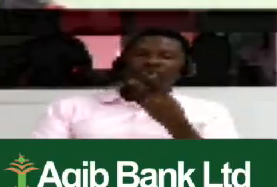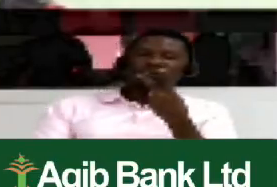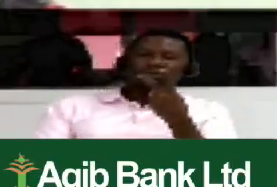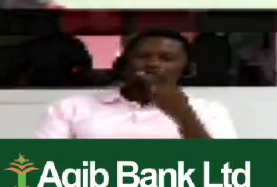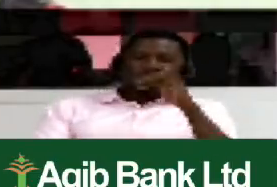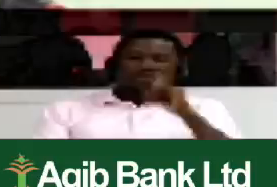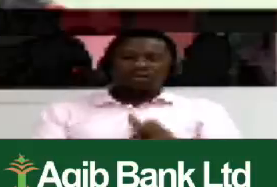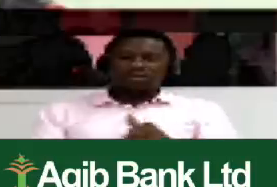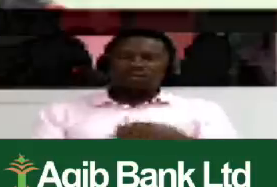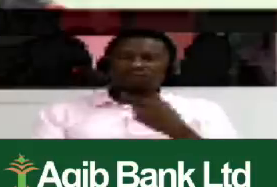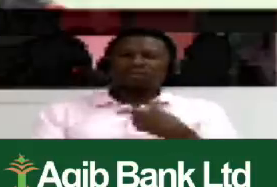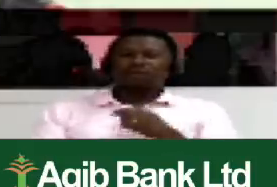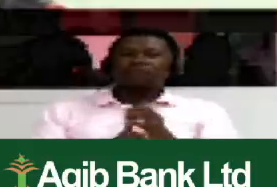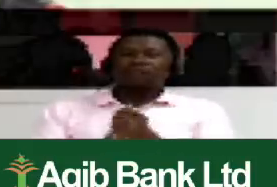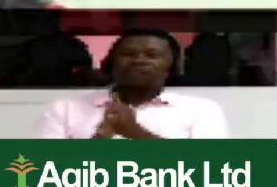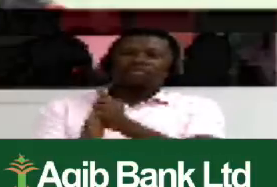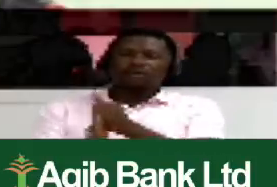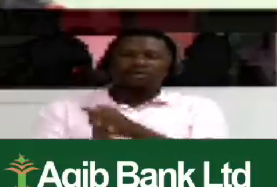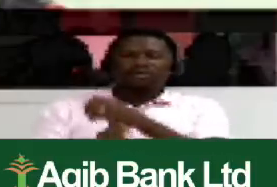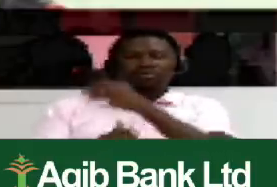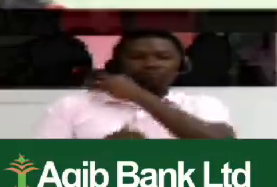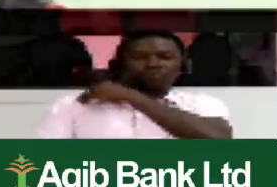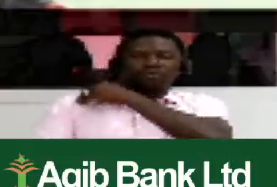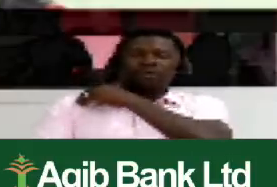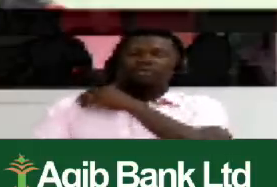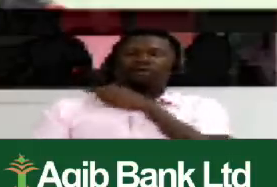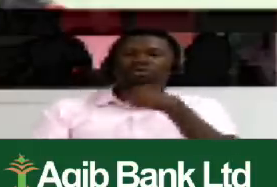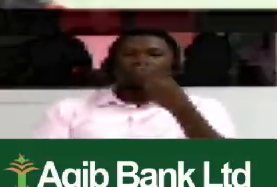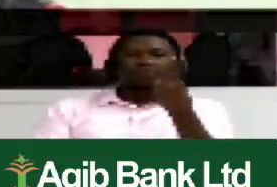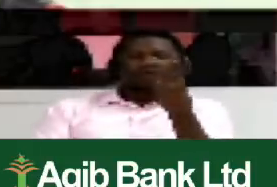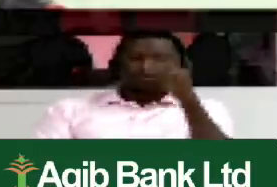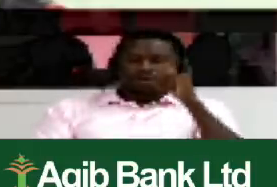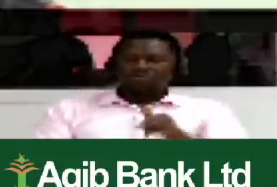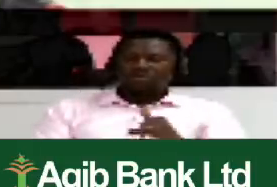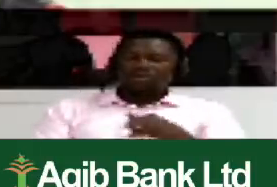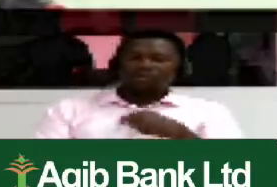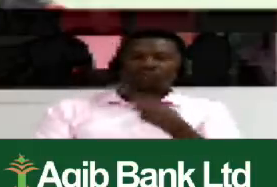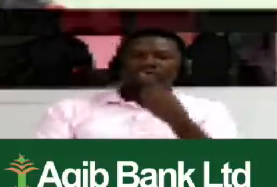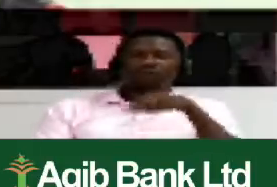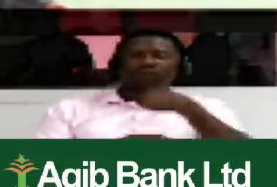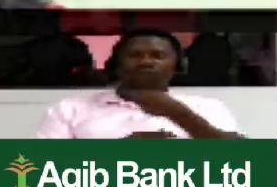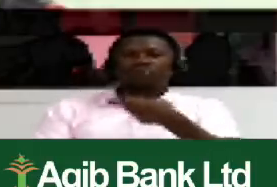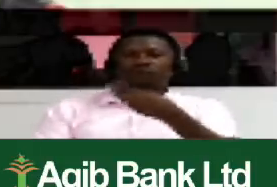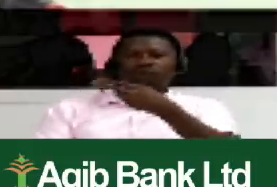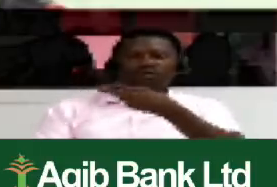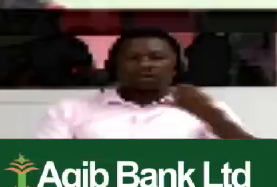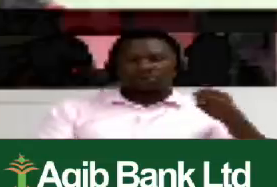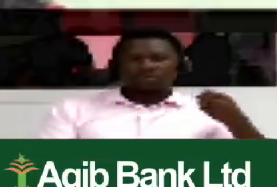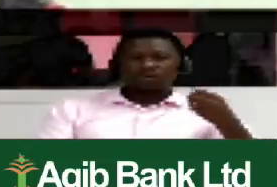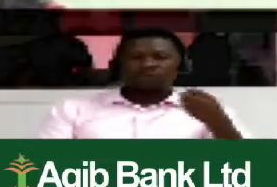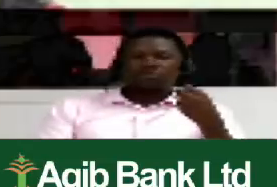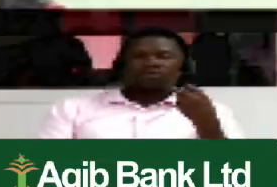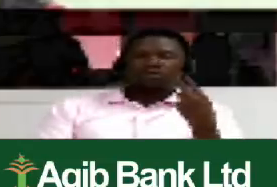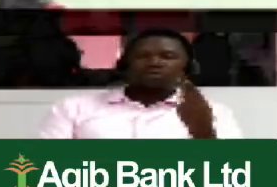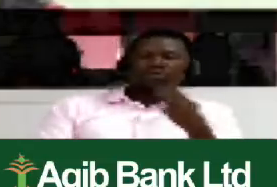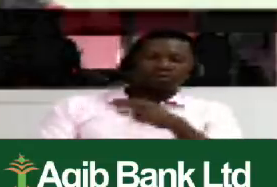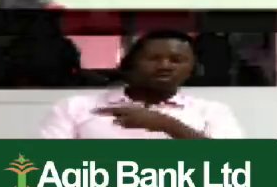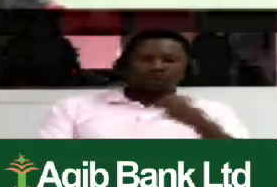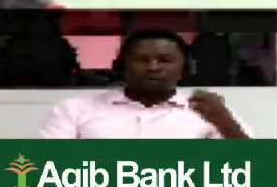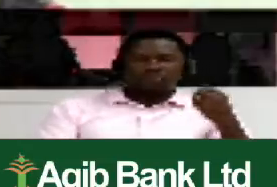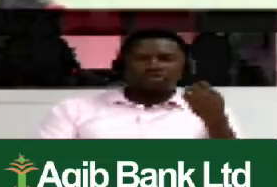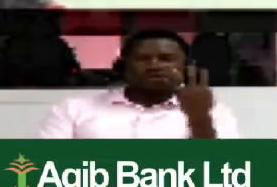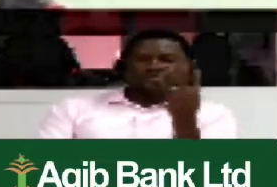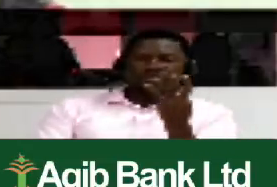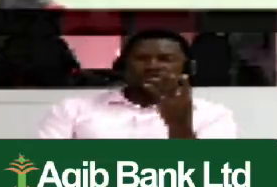acting principal for 2 years as well. That is from 2002 to 2004. And then